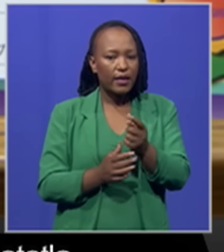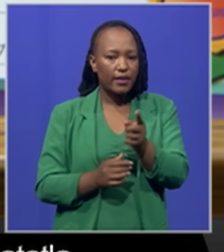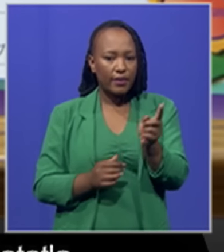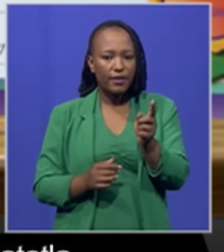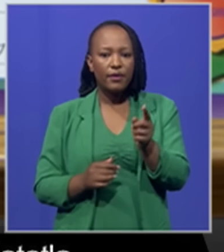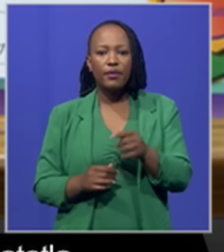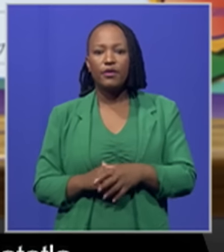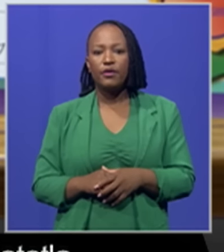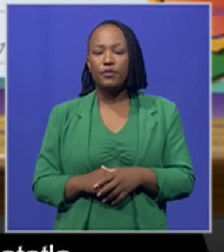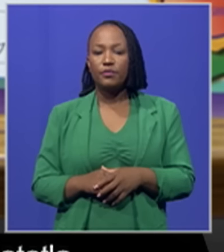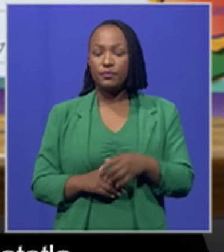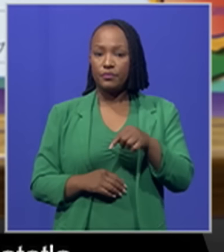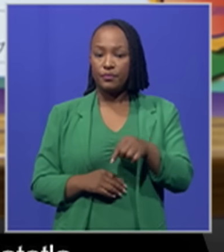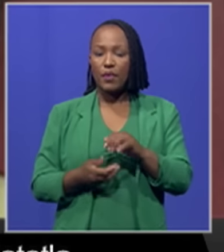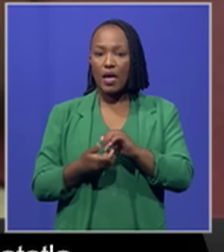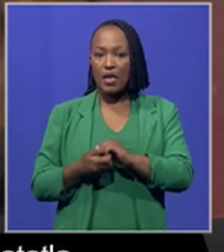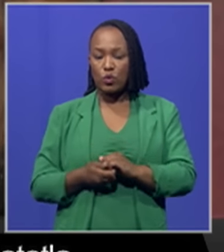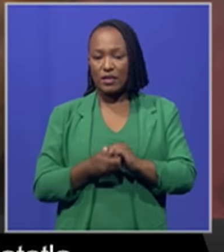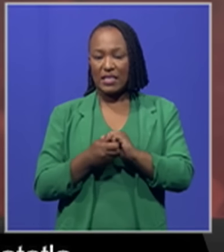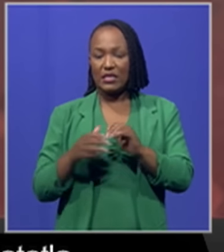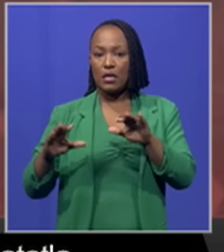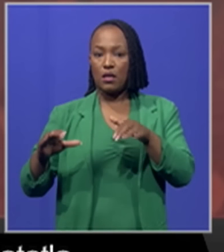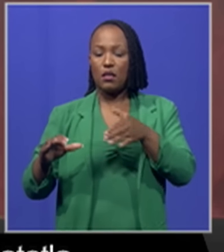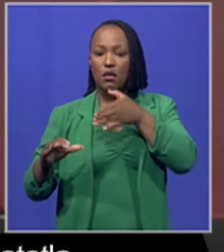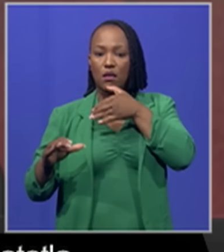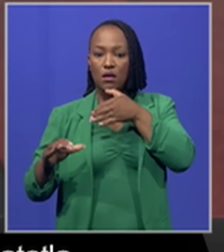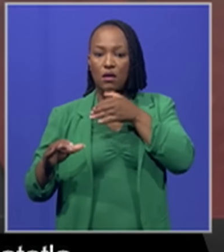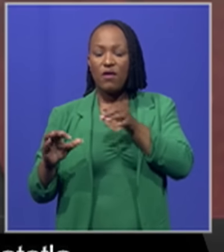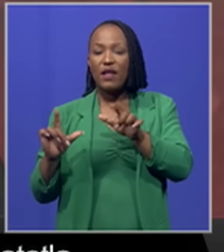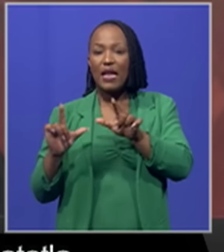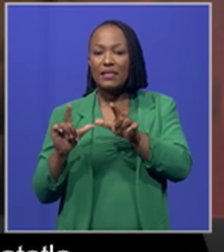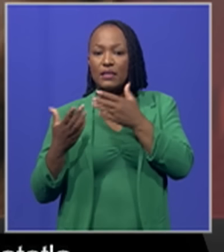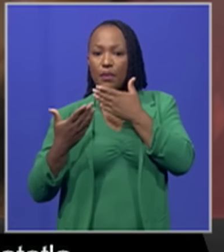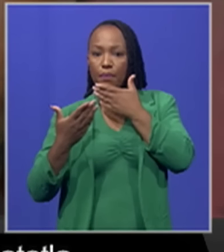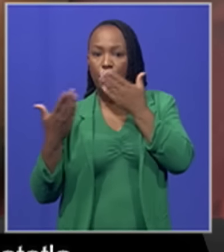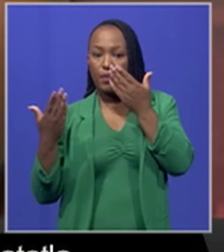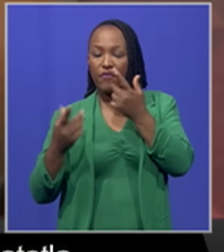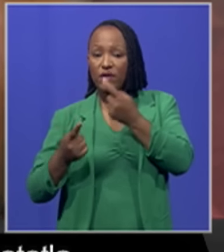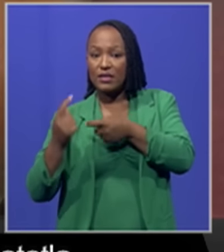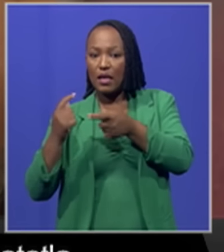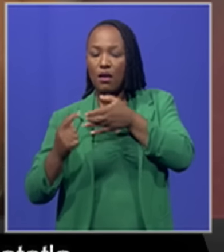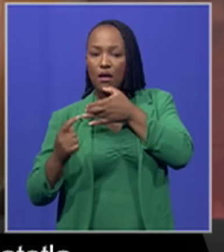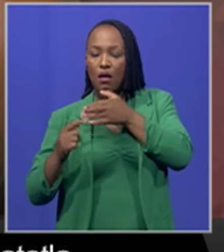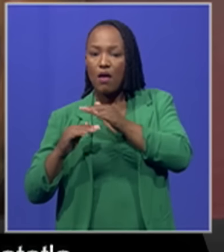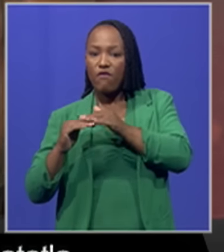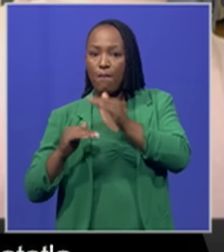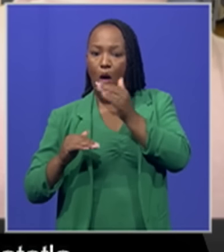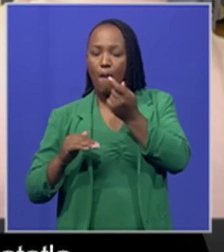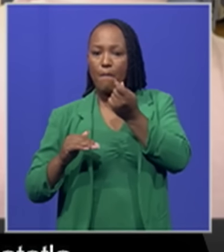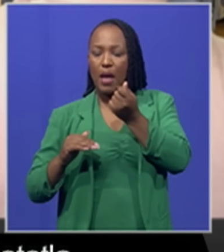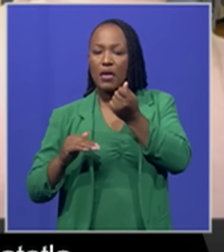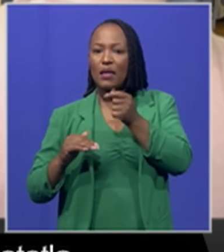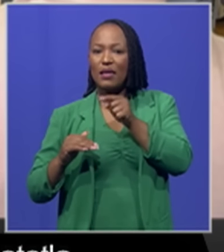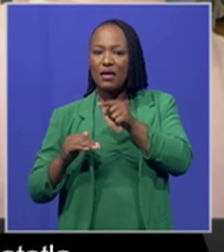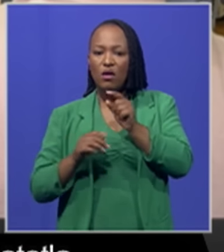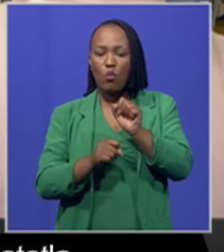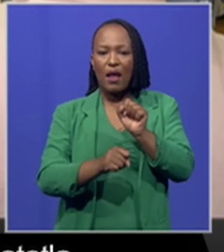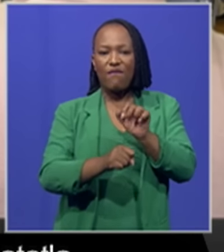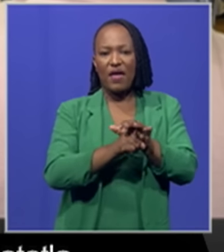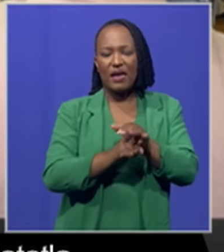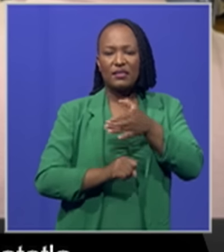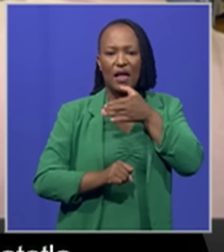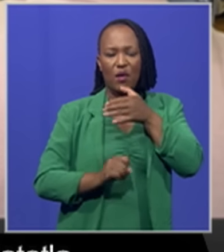ba nnotagi mo Gauteng wa re fa tlhwatlhwa ya lekwalotetla la go rekisa nnotagi yo oketsega e tlile go ama bodirelo ba tagi ka tsela e